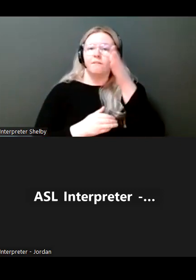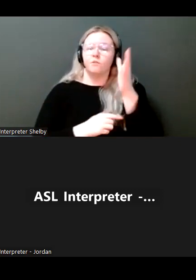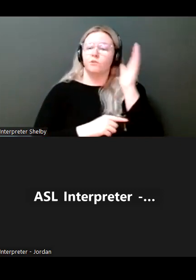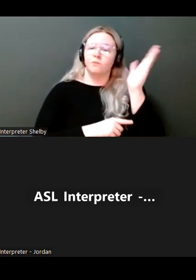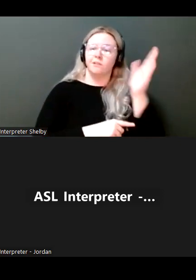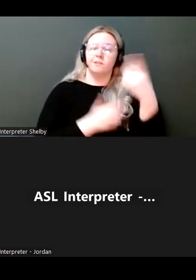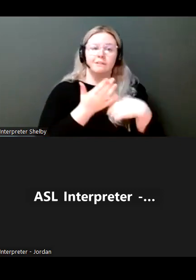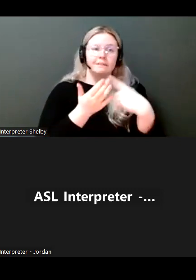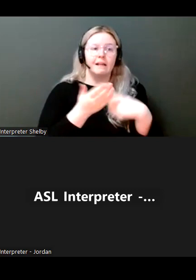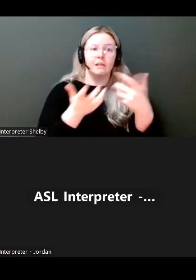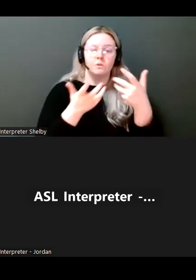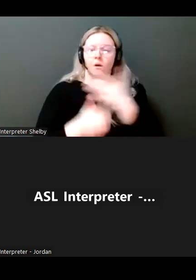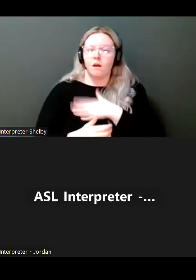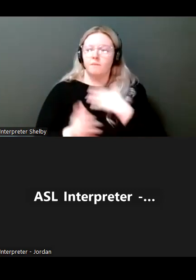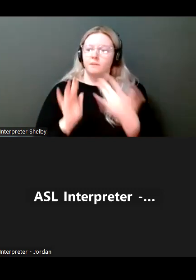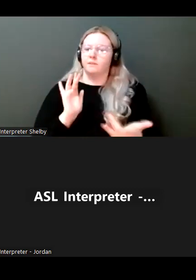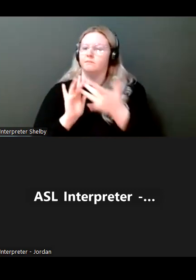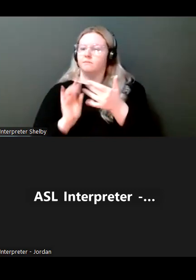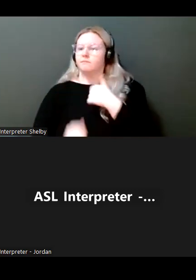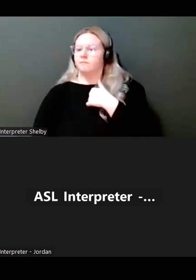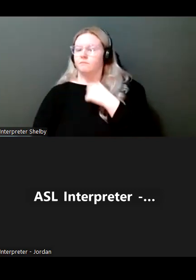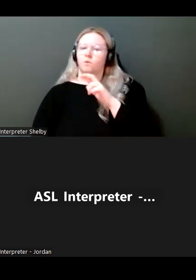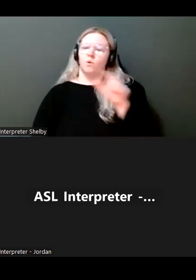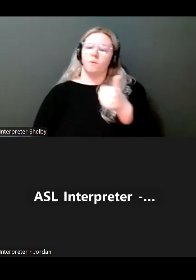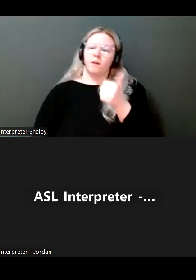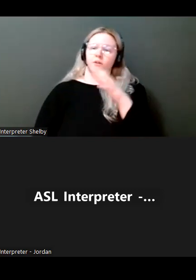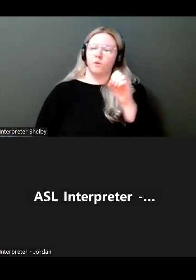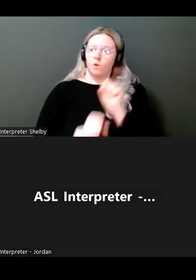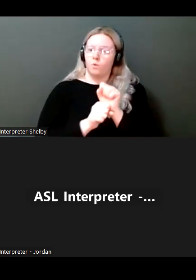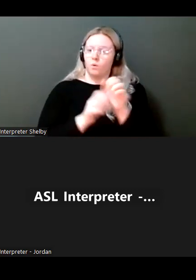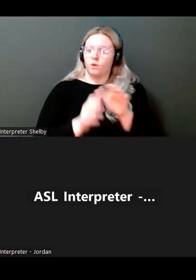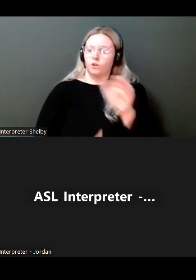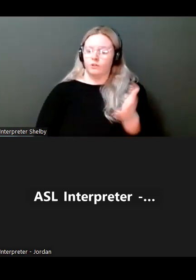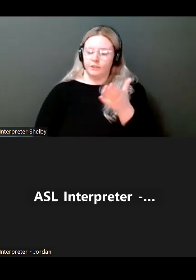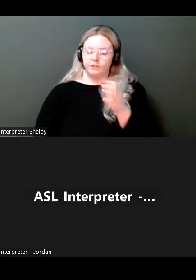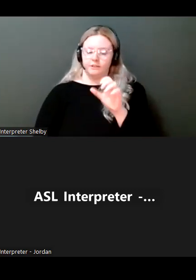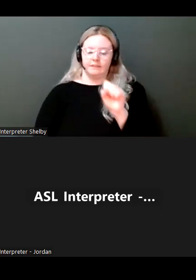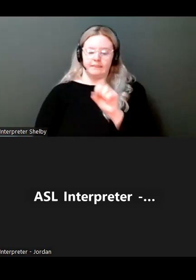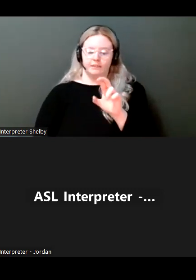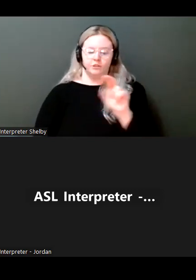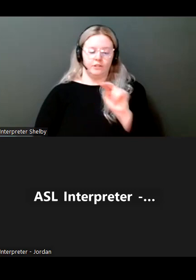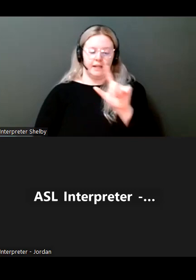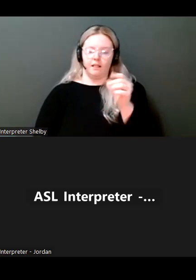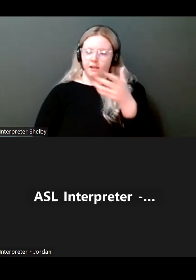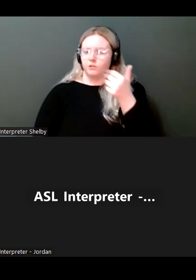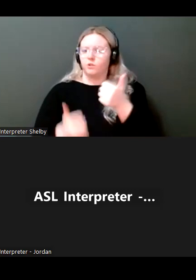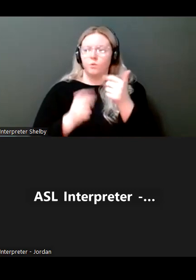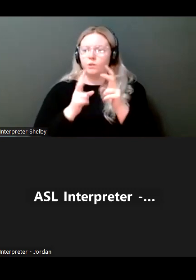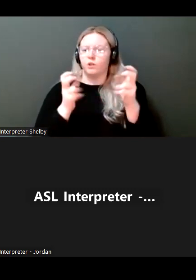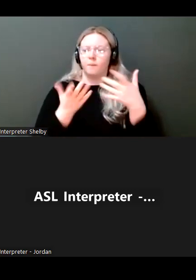please don't hesitate to reach out to myself or one of my colleagues at Seniors NL to let us know what that topic is.